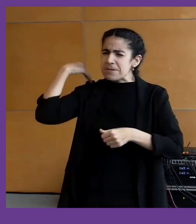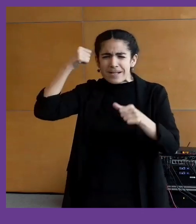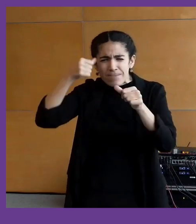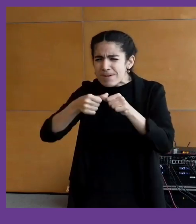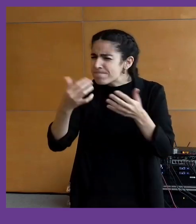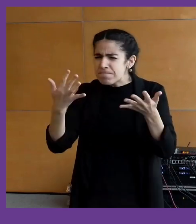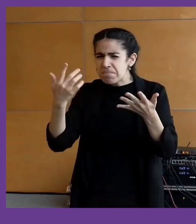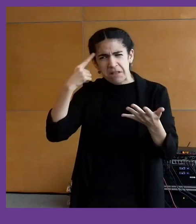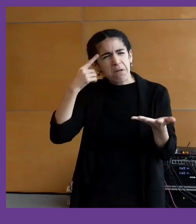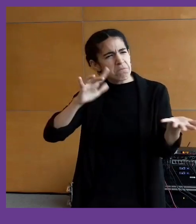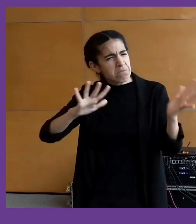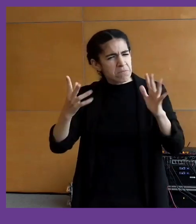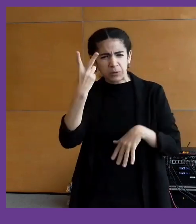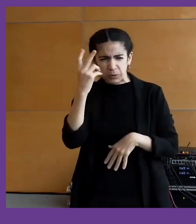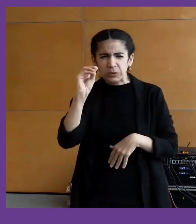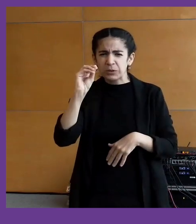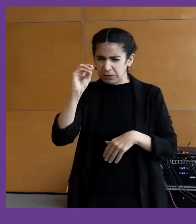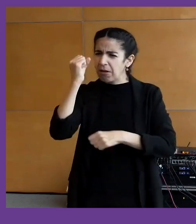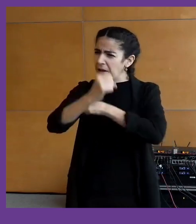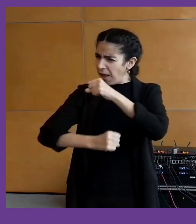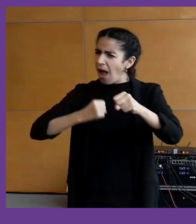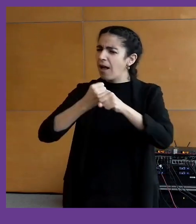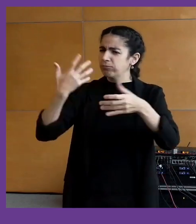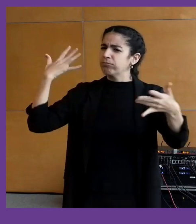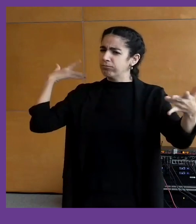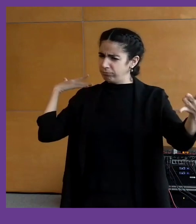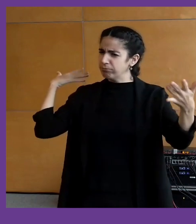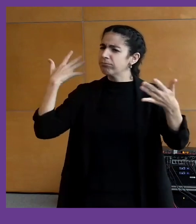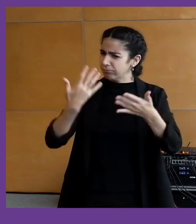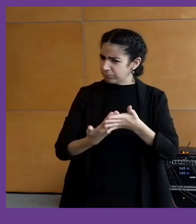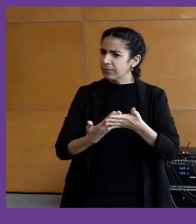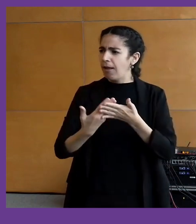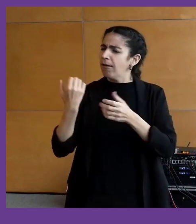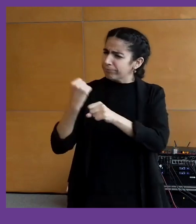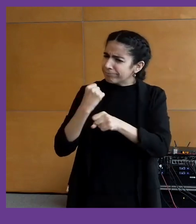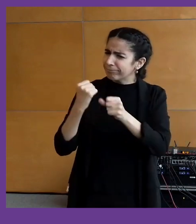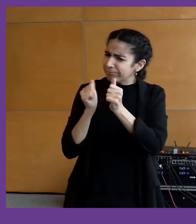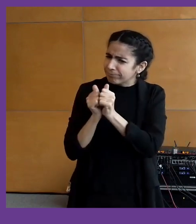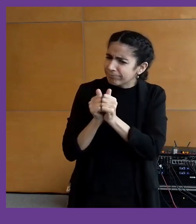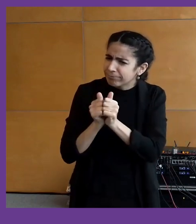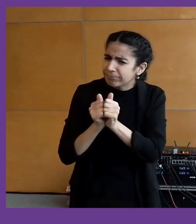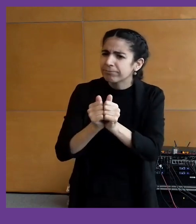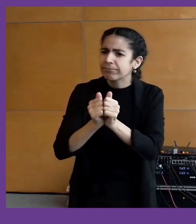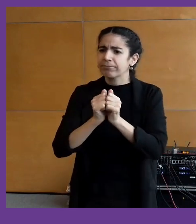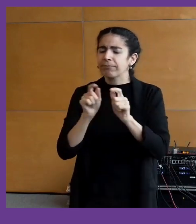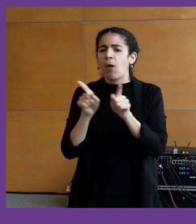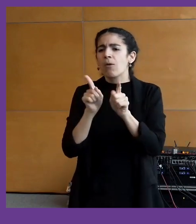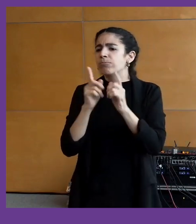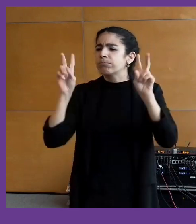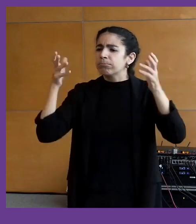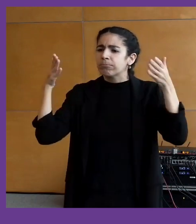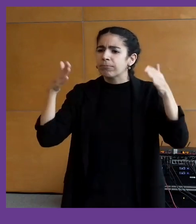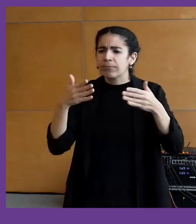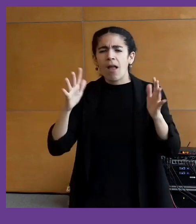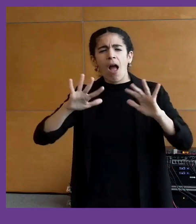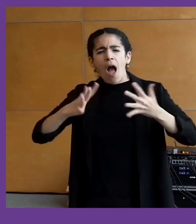the recommendation of the General Assembly for the accessibility, or the standards on accessibility,